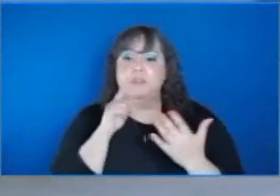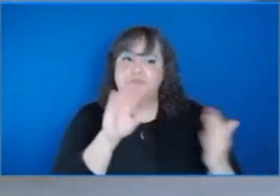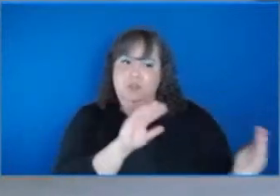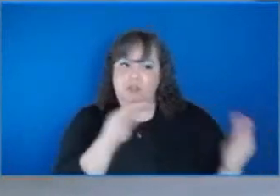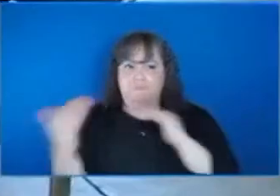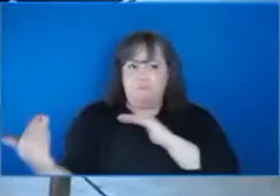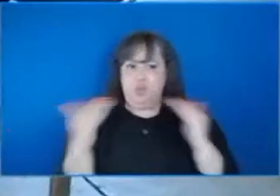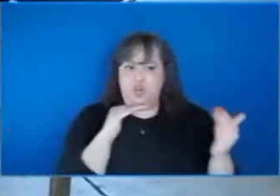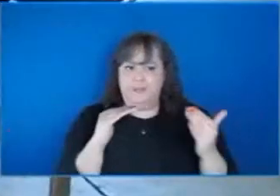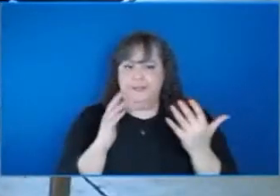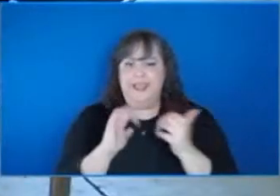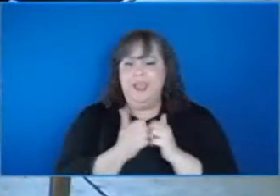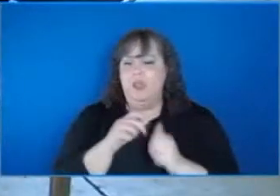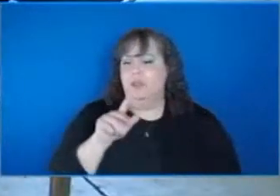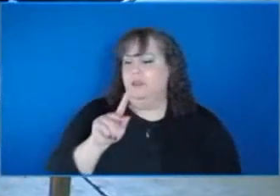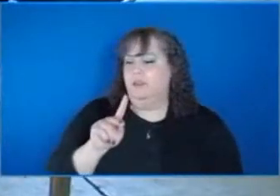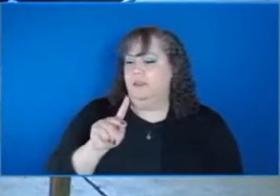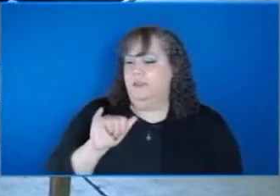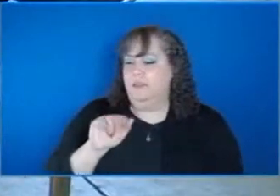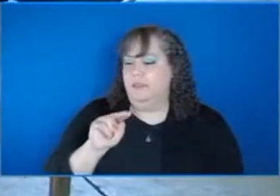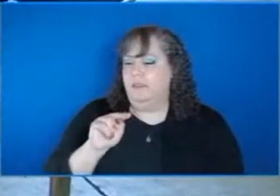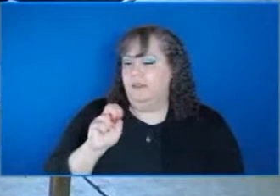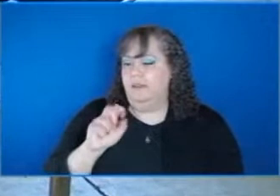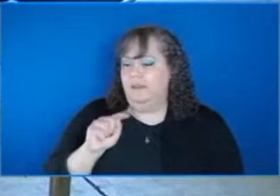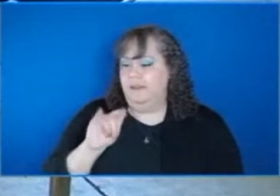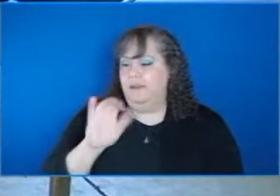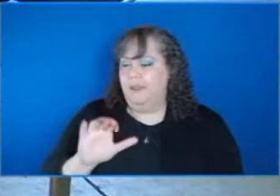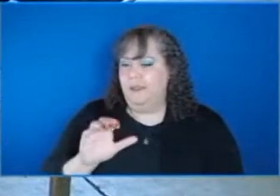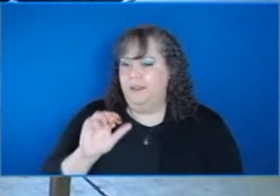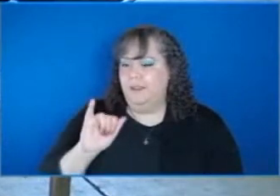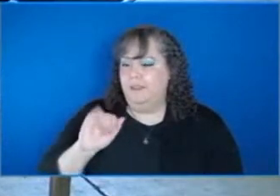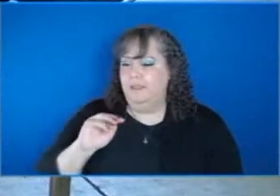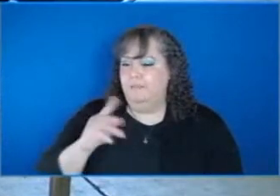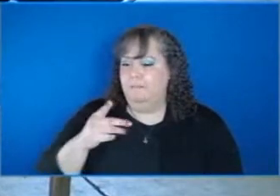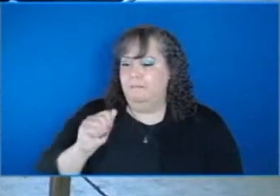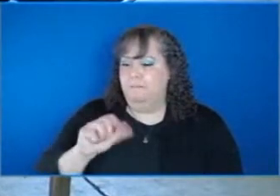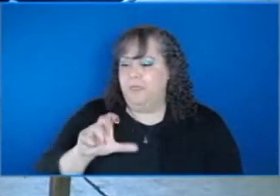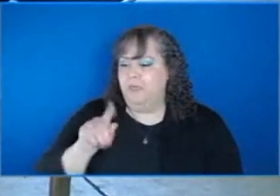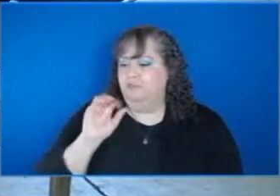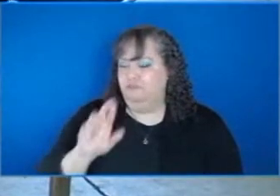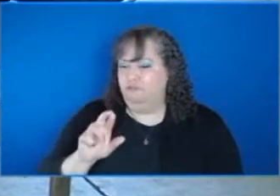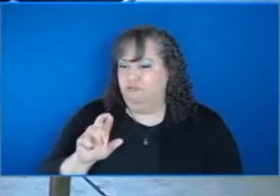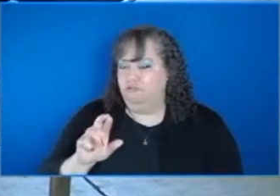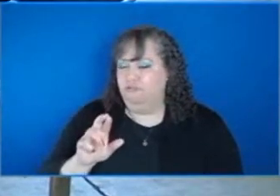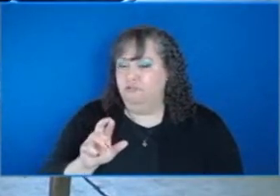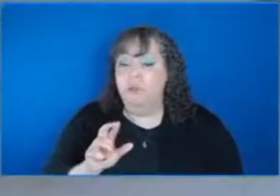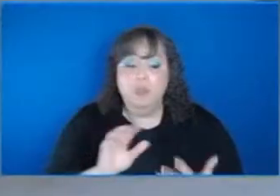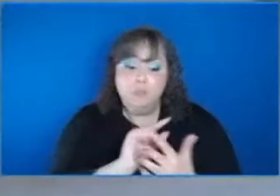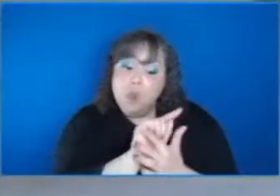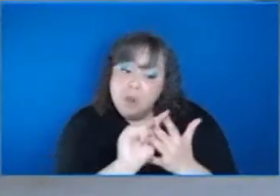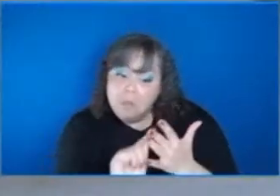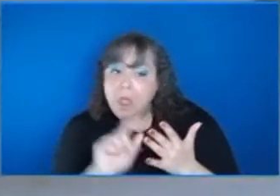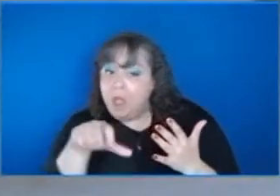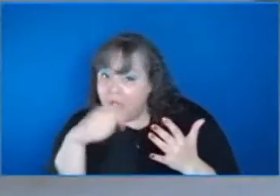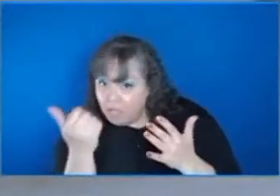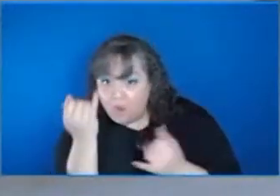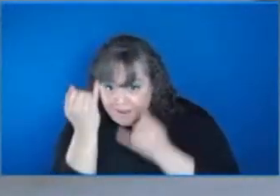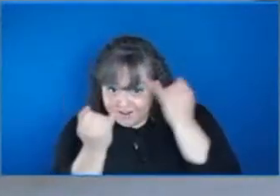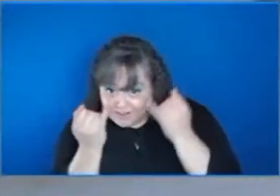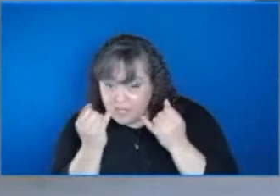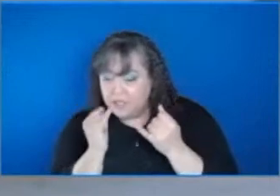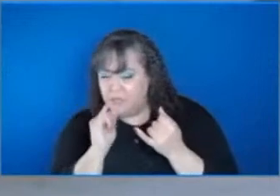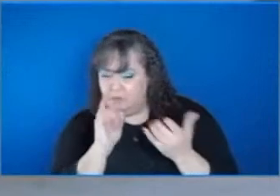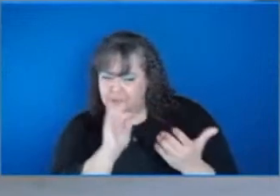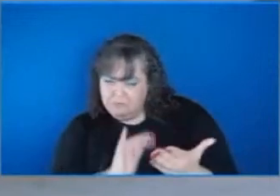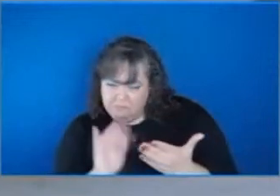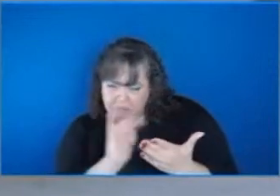kinetic impactor. Other than kinetic impactors? Yeah, so there's a couple other ideas that are out there that have also been explored and have been investigated. One is